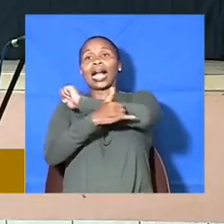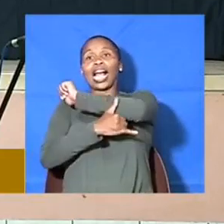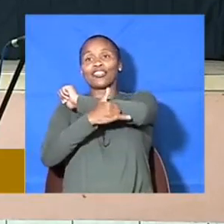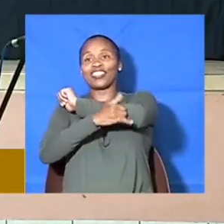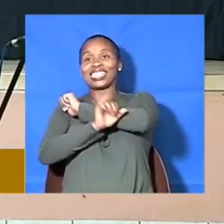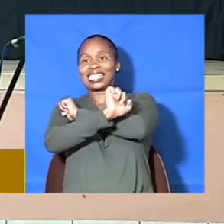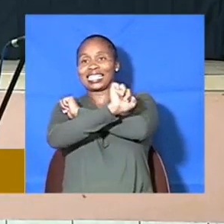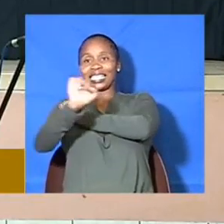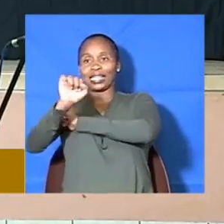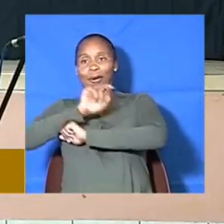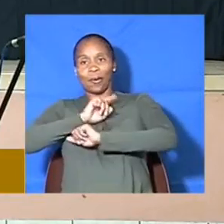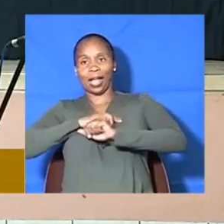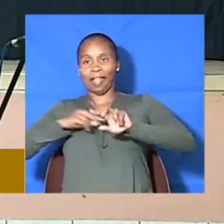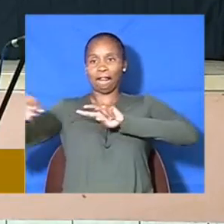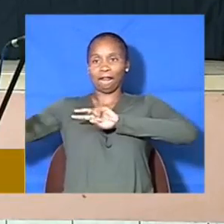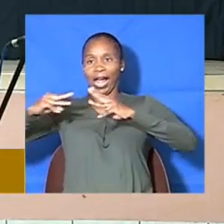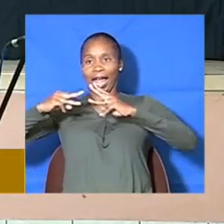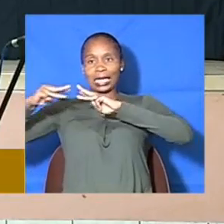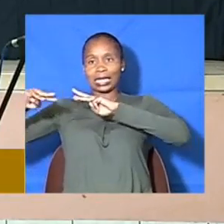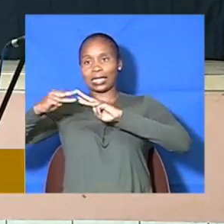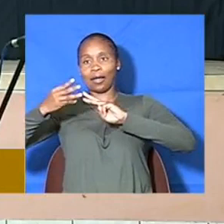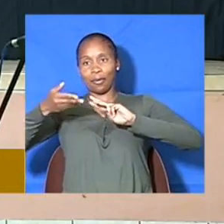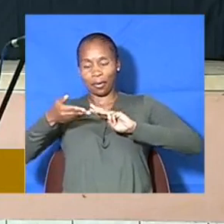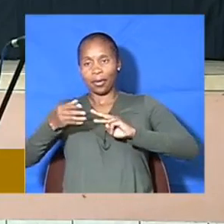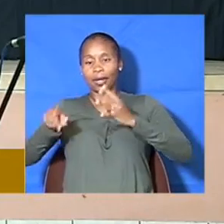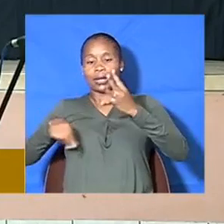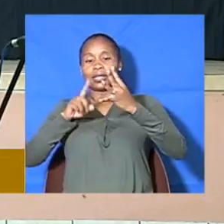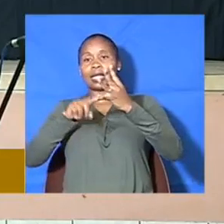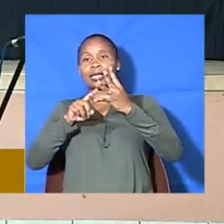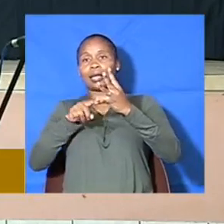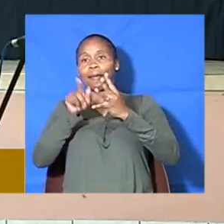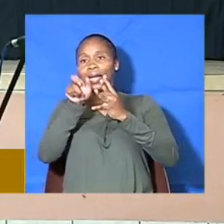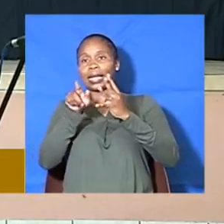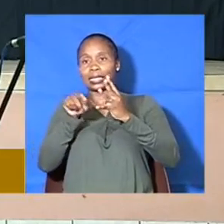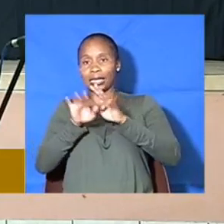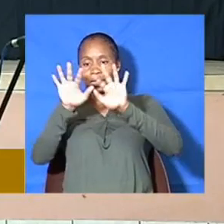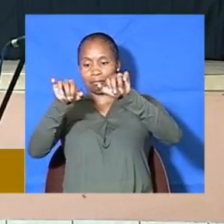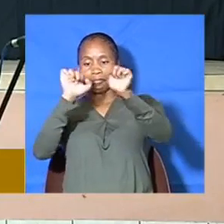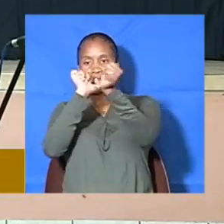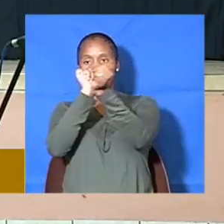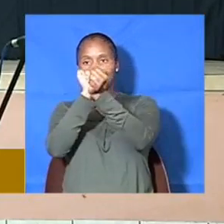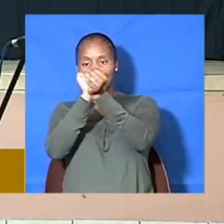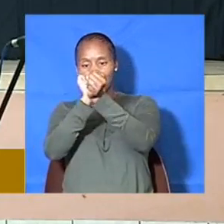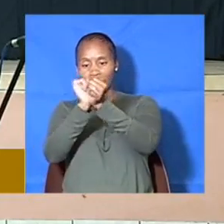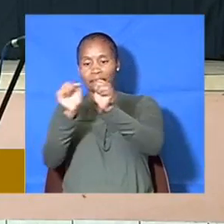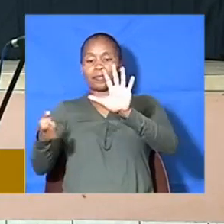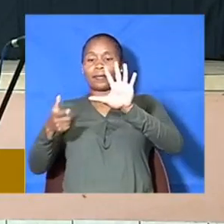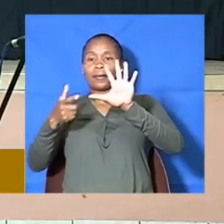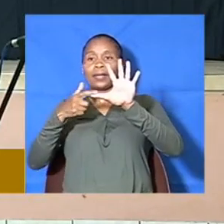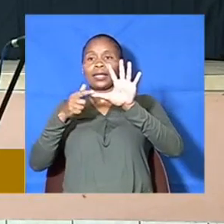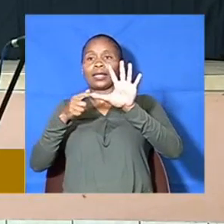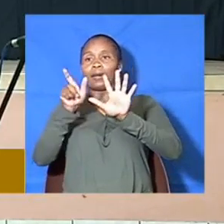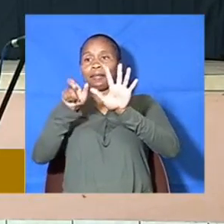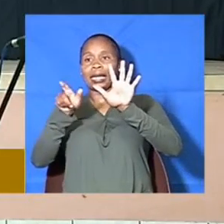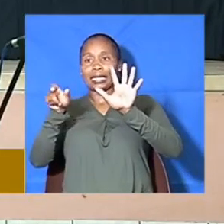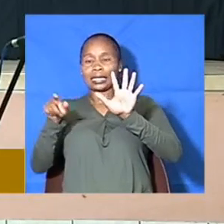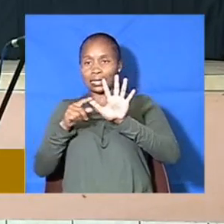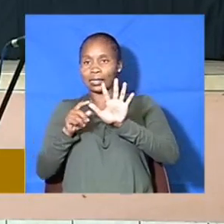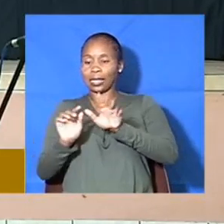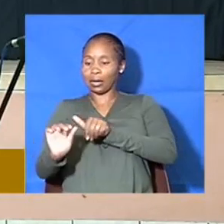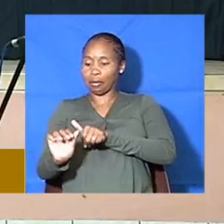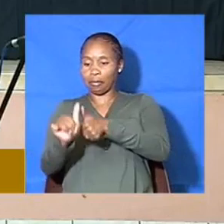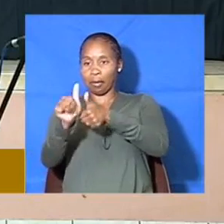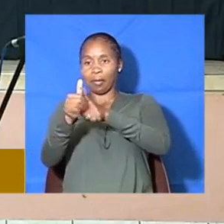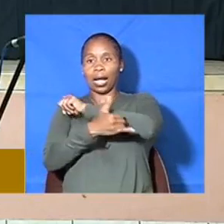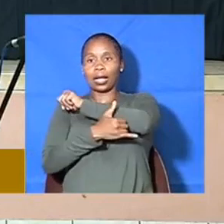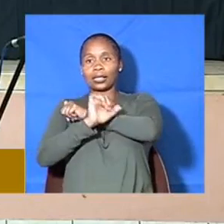governed properly for the benefit of South Africans and hopefully and should